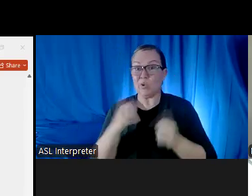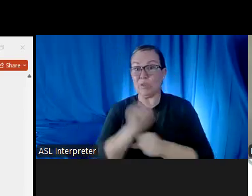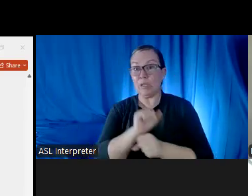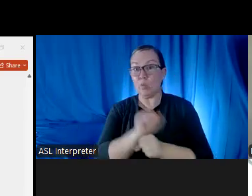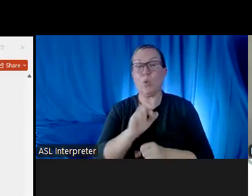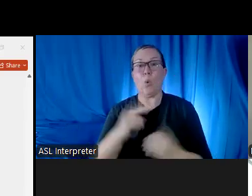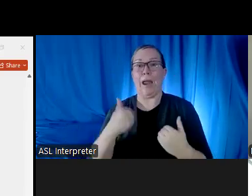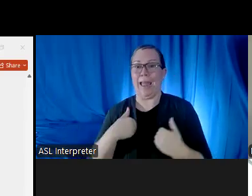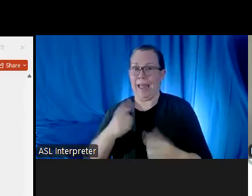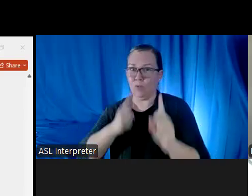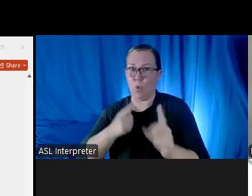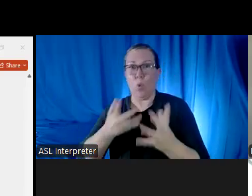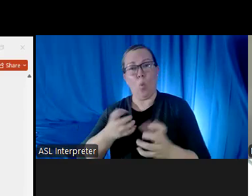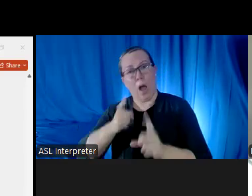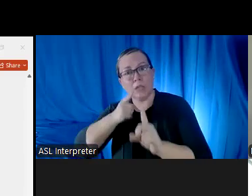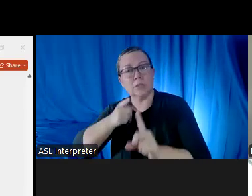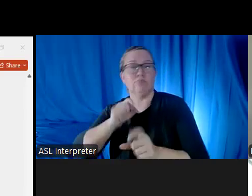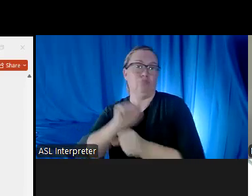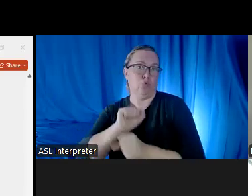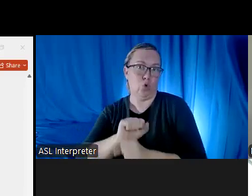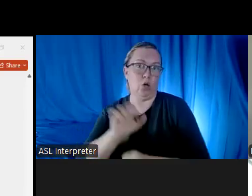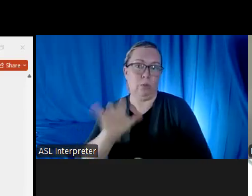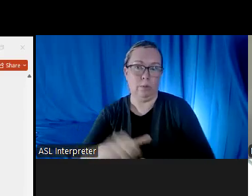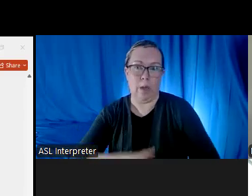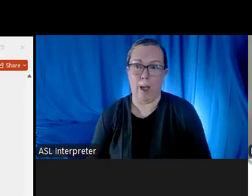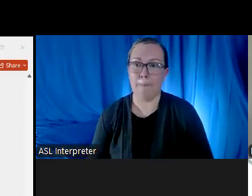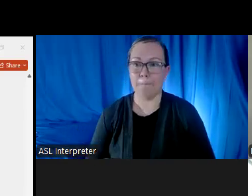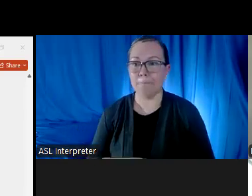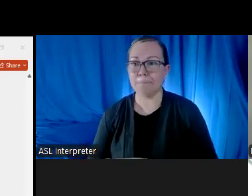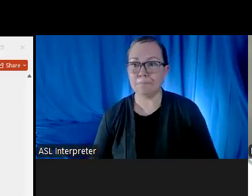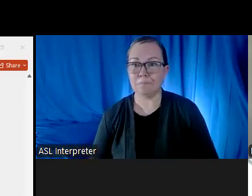a desire to pursue employment. Next slide, please.